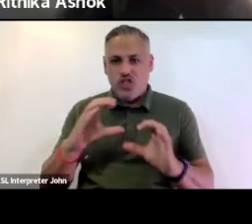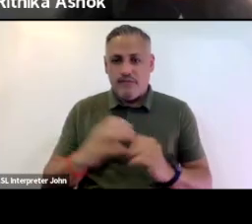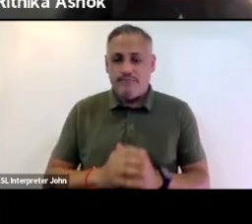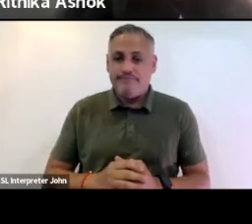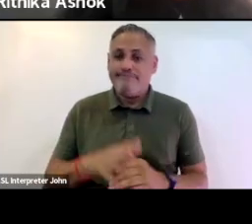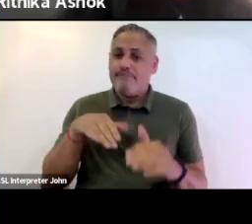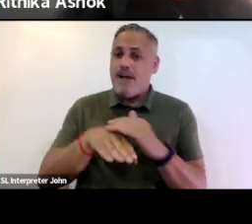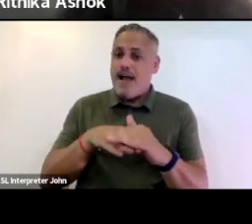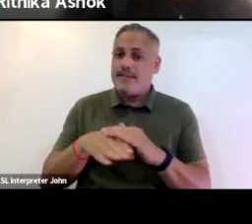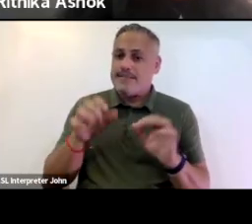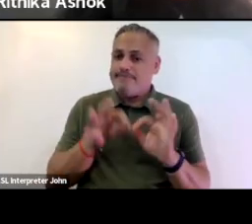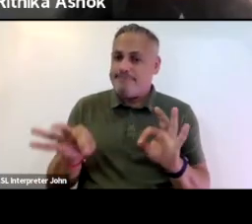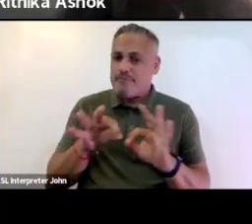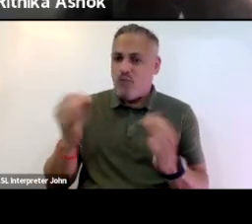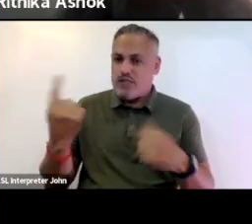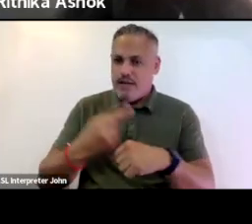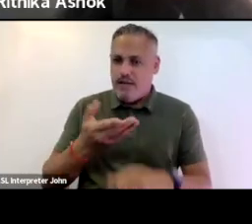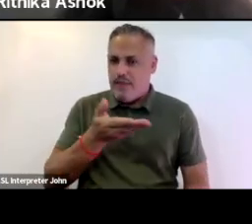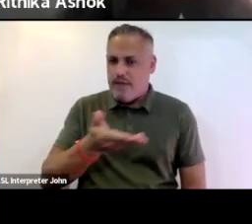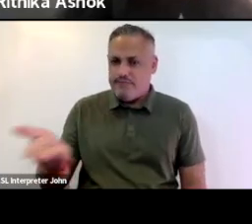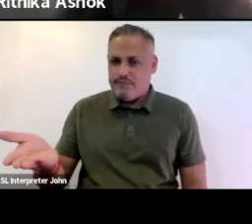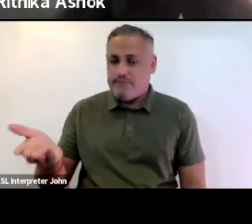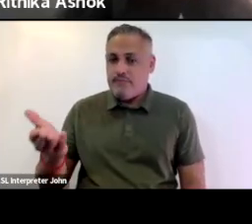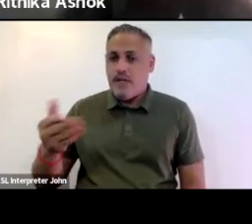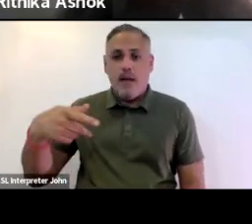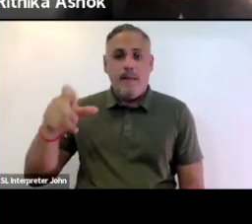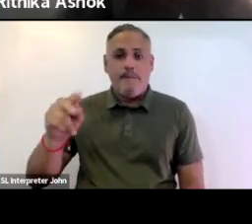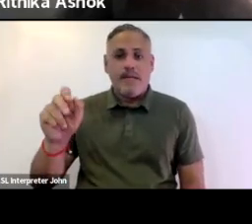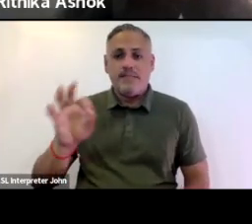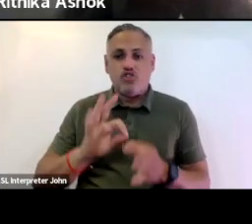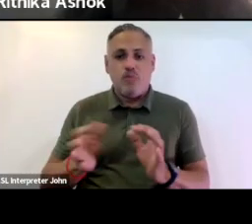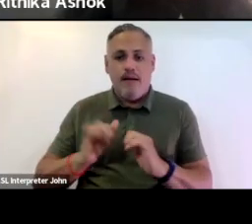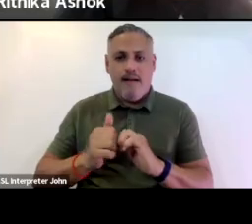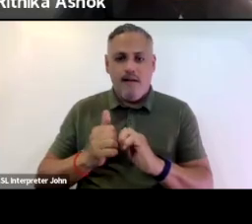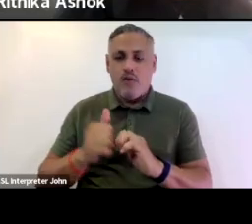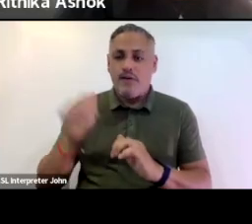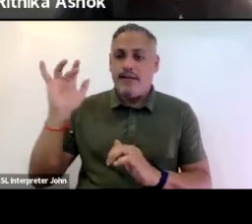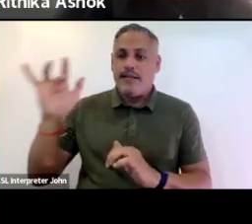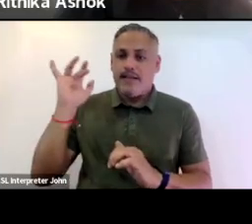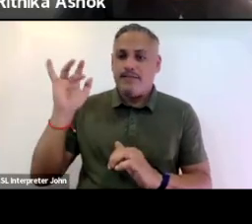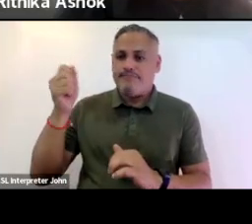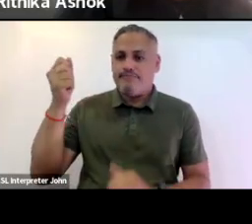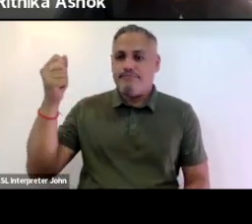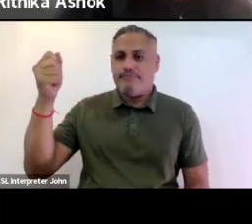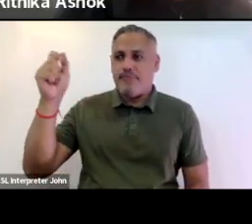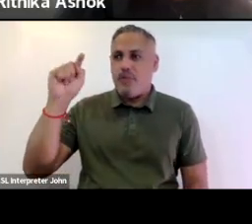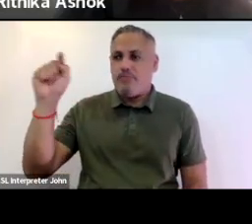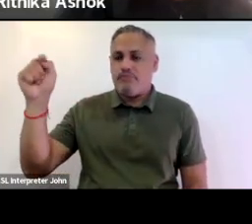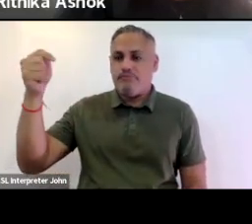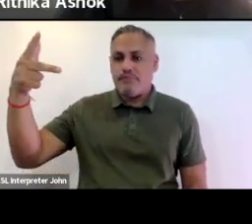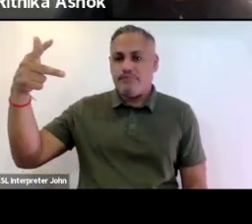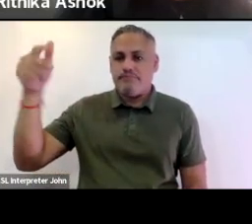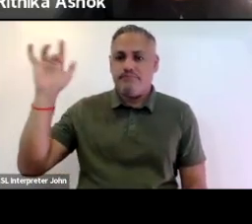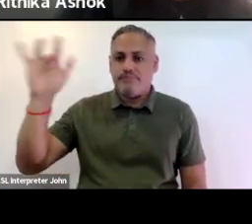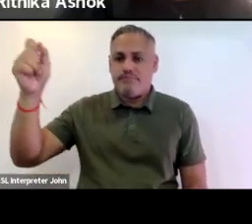where you can access captions for today. To pin our ASL interpreter, you can also click on the dots in the top right corner